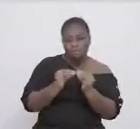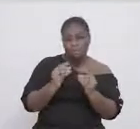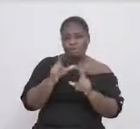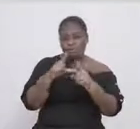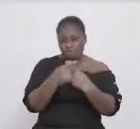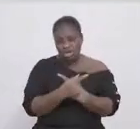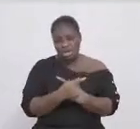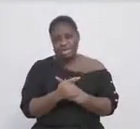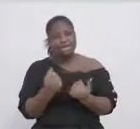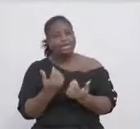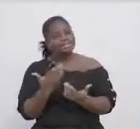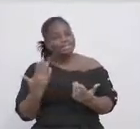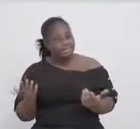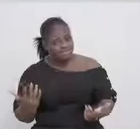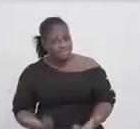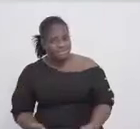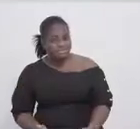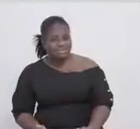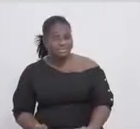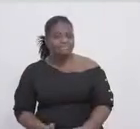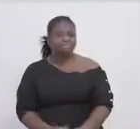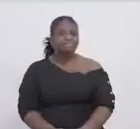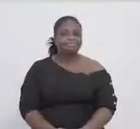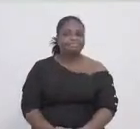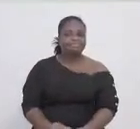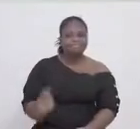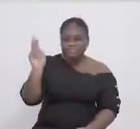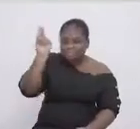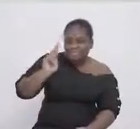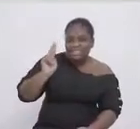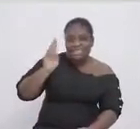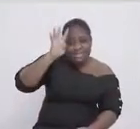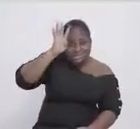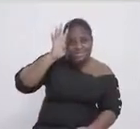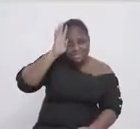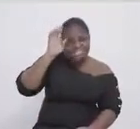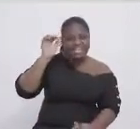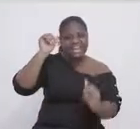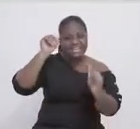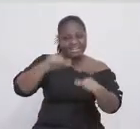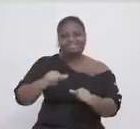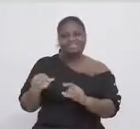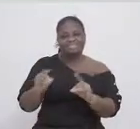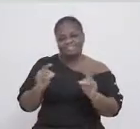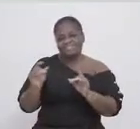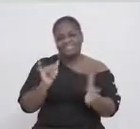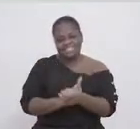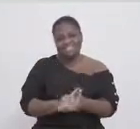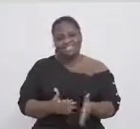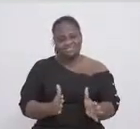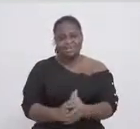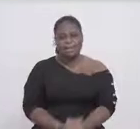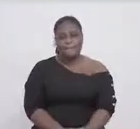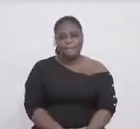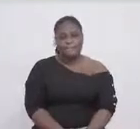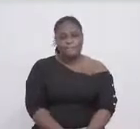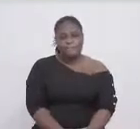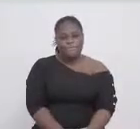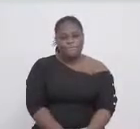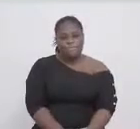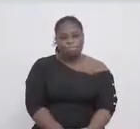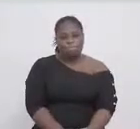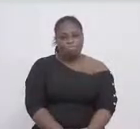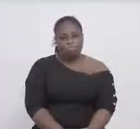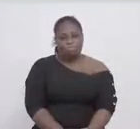is also understanding and ready to accept all these technology innovations. And then we are able to thrive in that way. Let me ask the same question